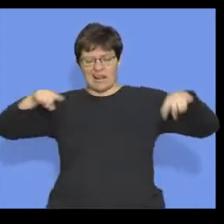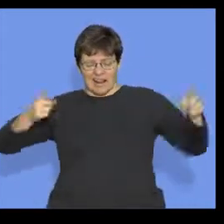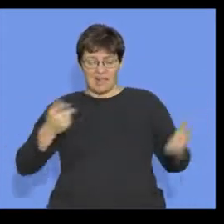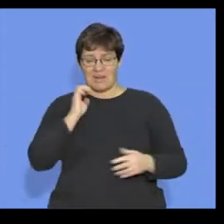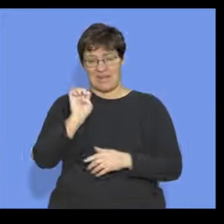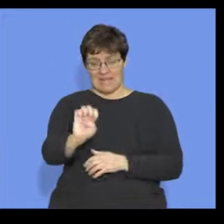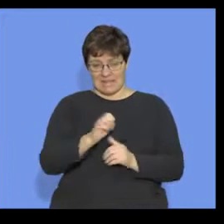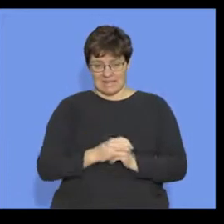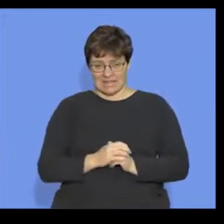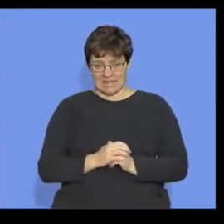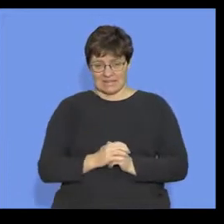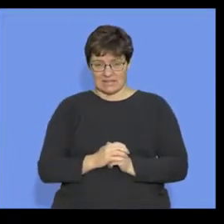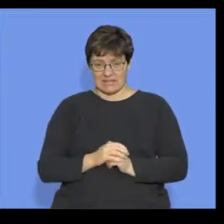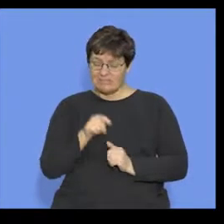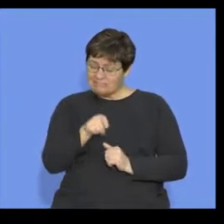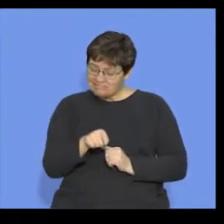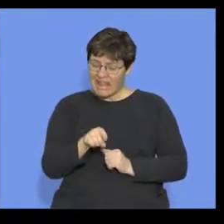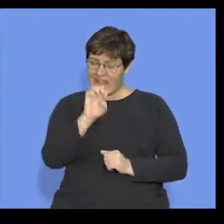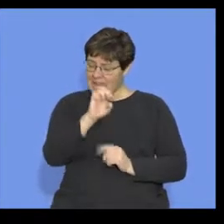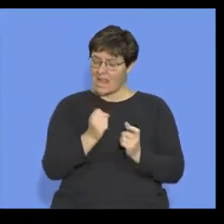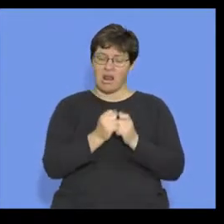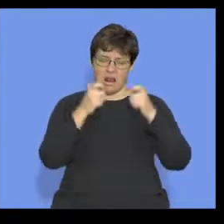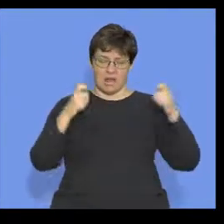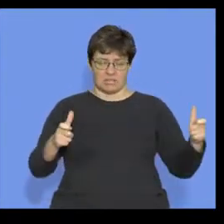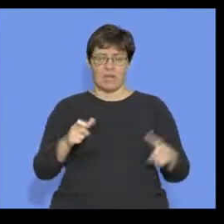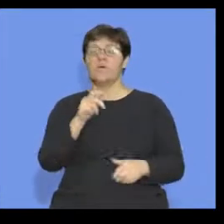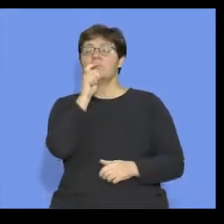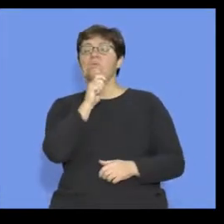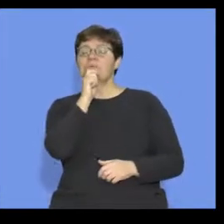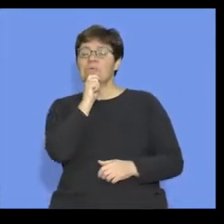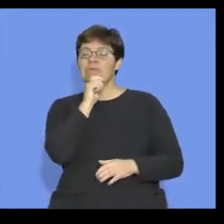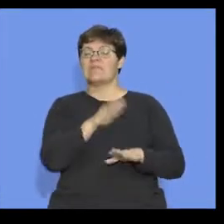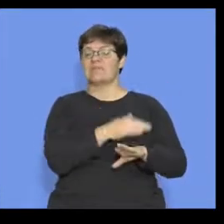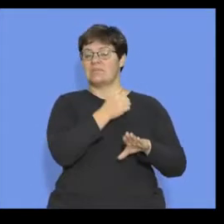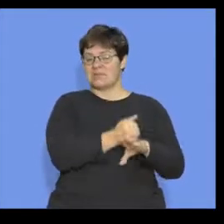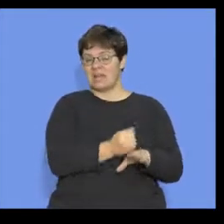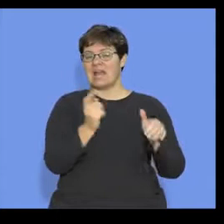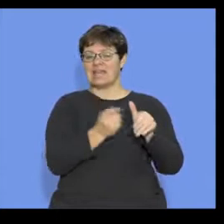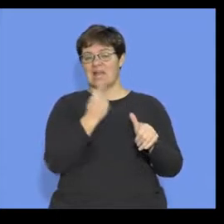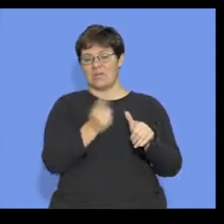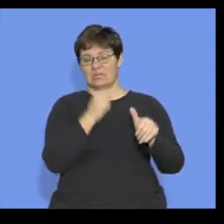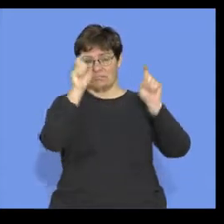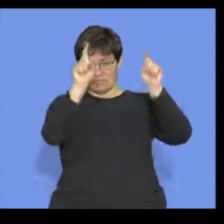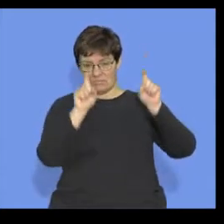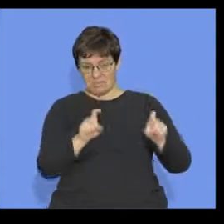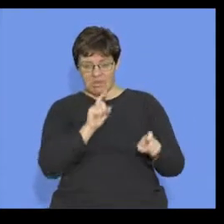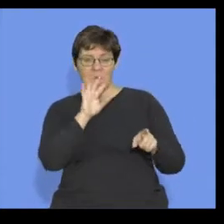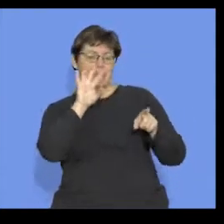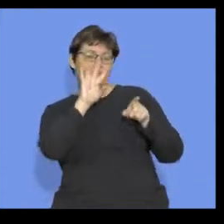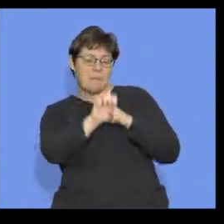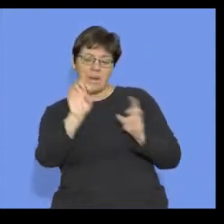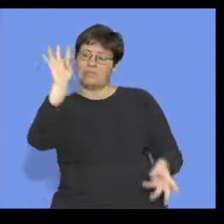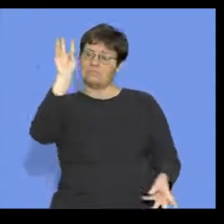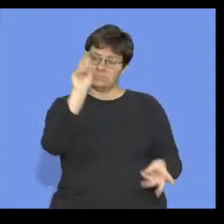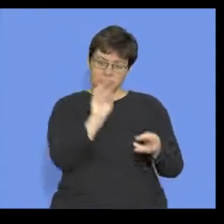E, are very large. We will use the fundamental counting principle to determine